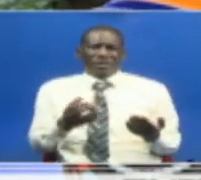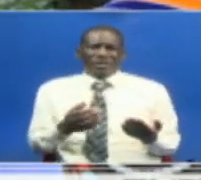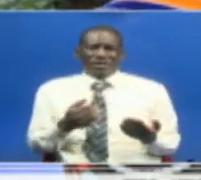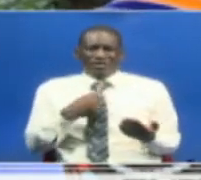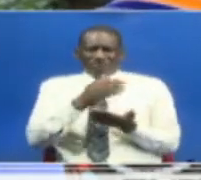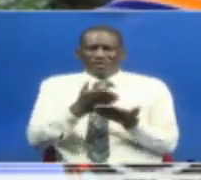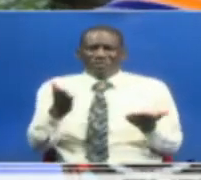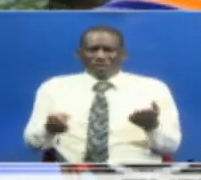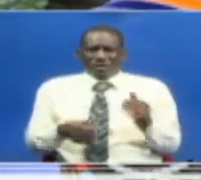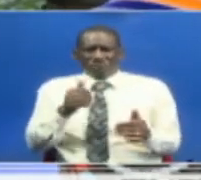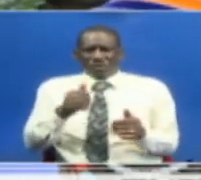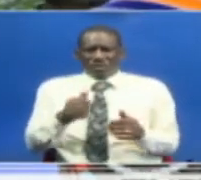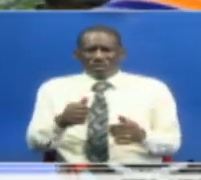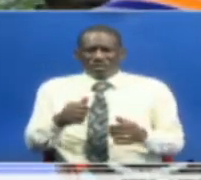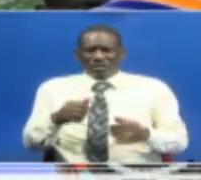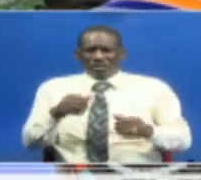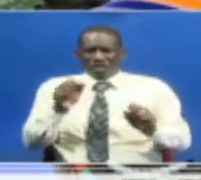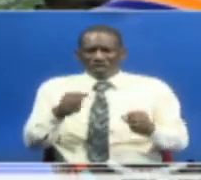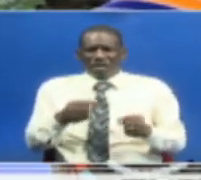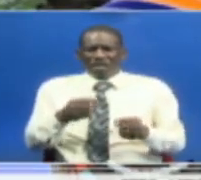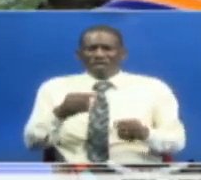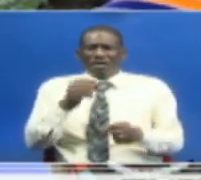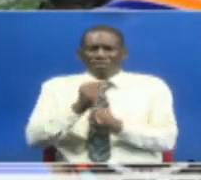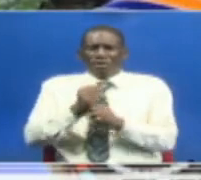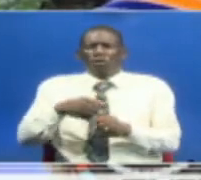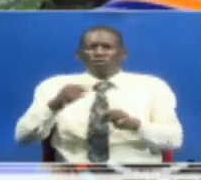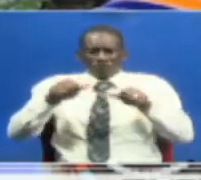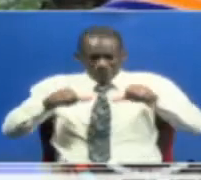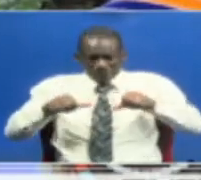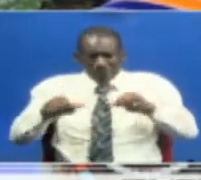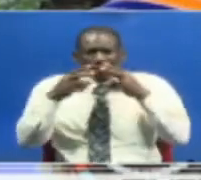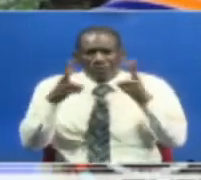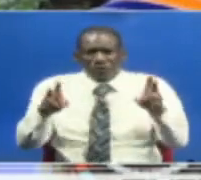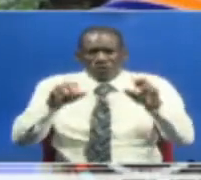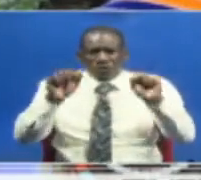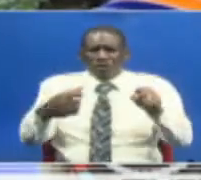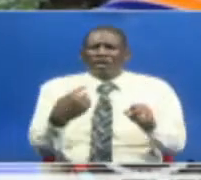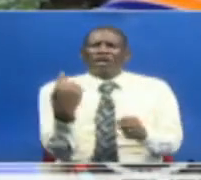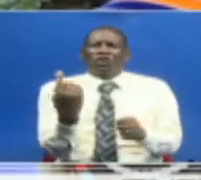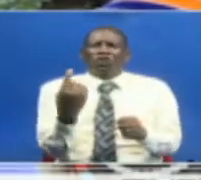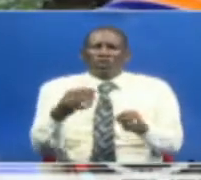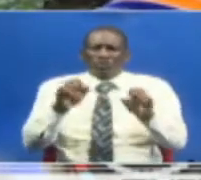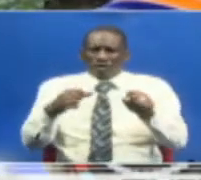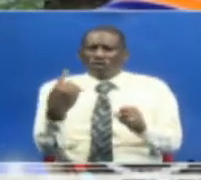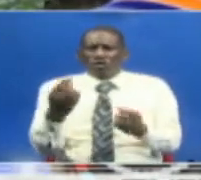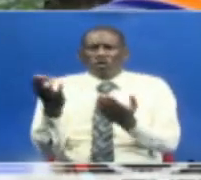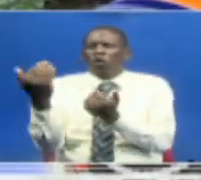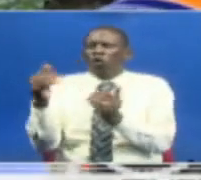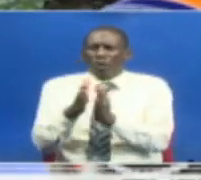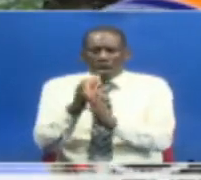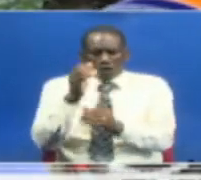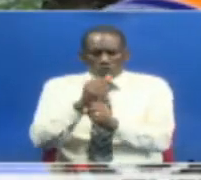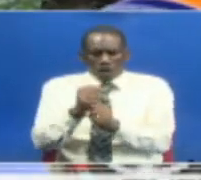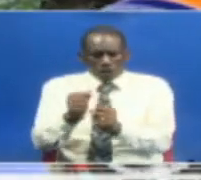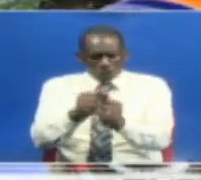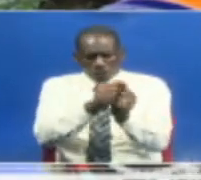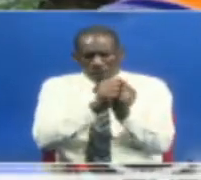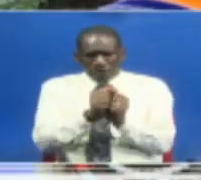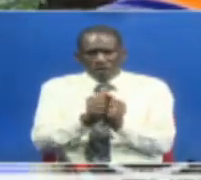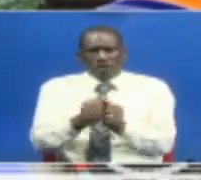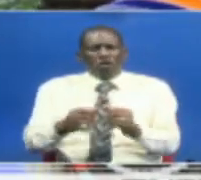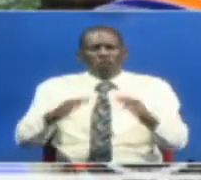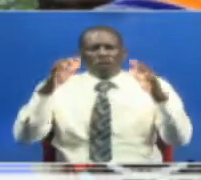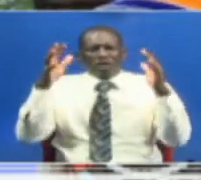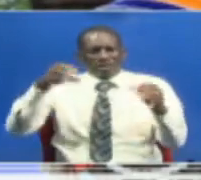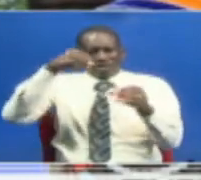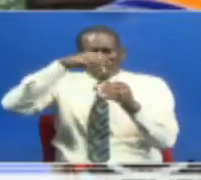make for more sustainable peace. And we can only hope and work towards greater